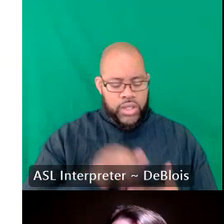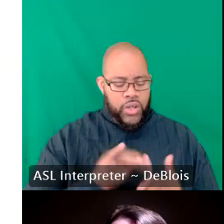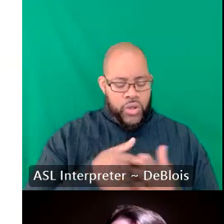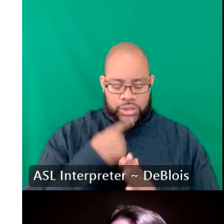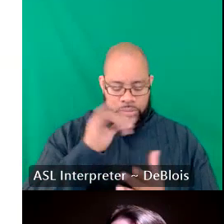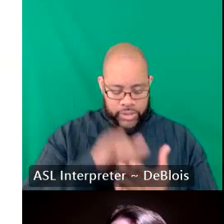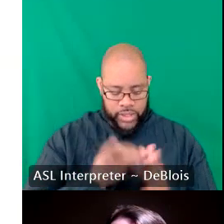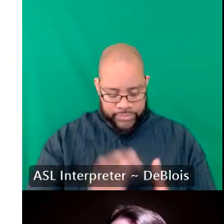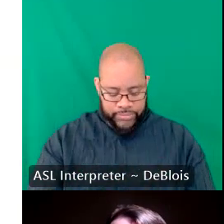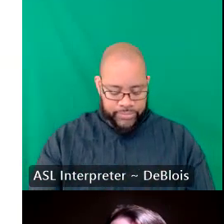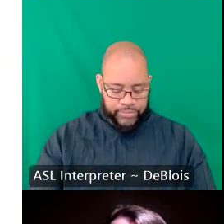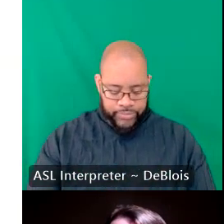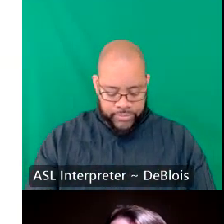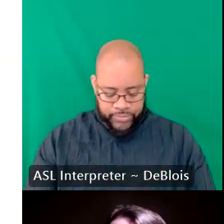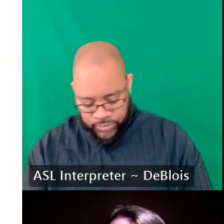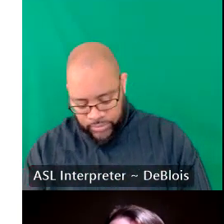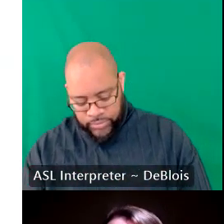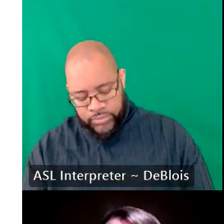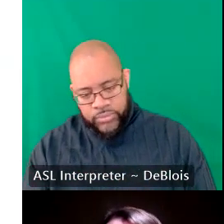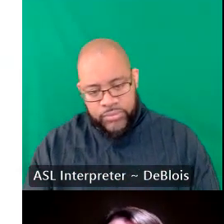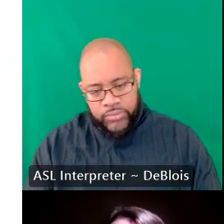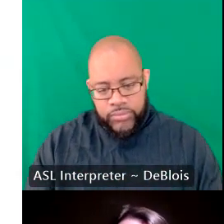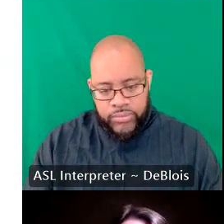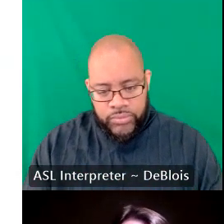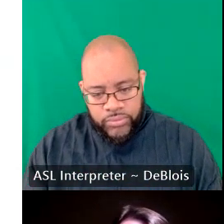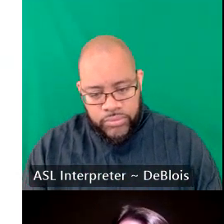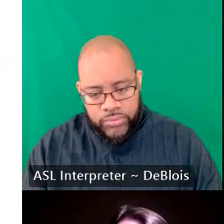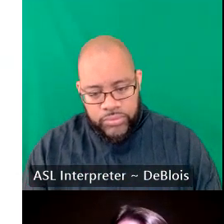about rental payments for space and land.